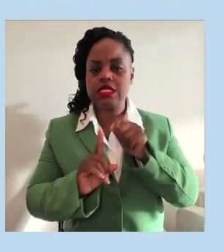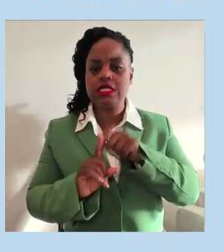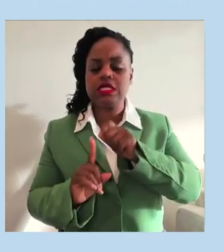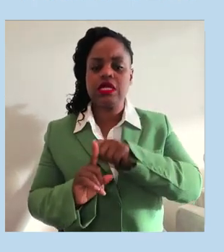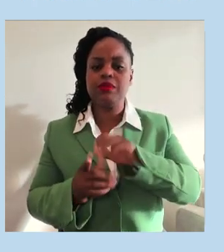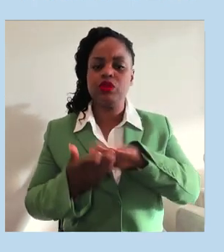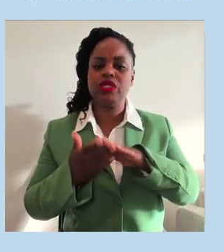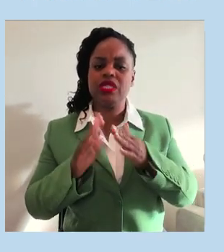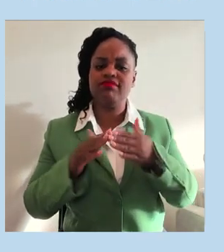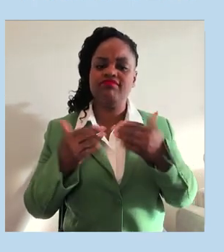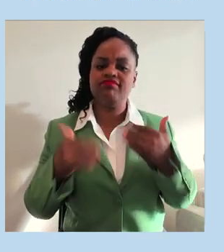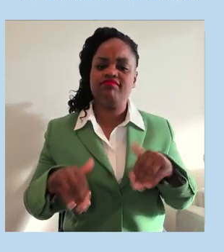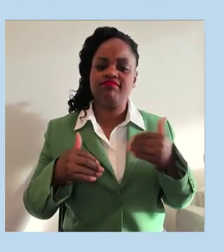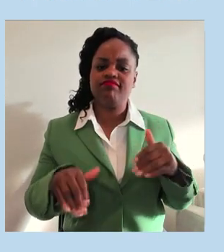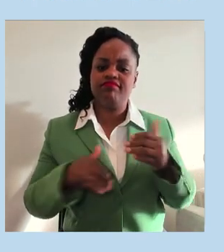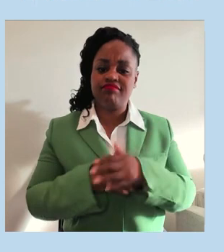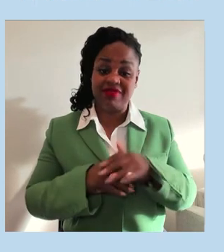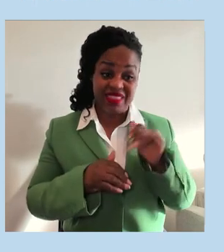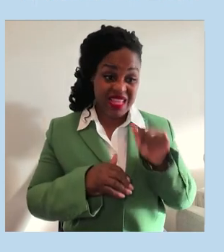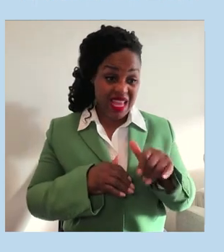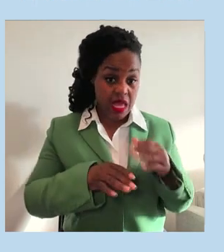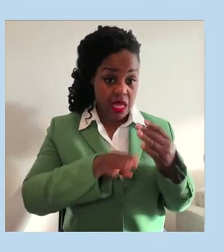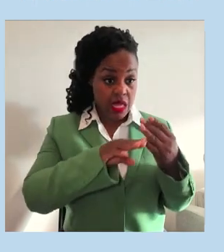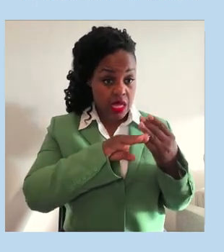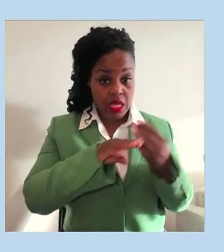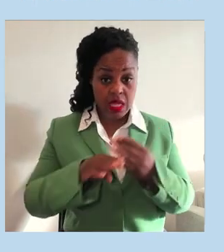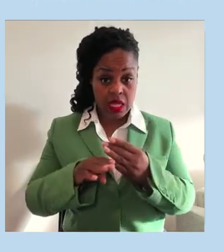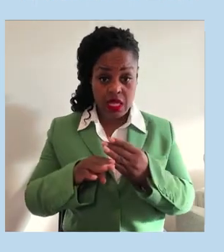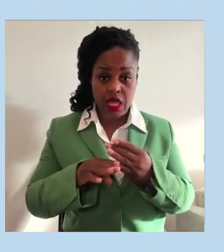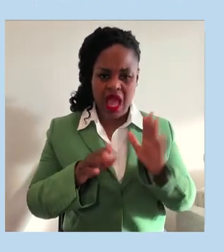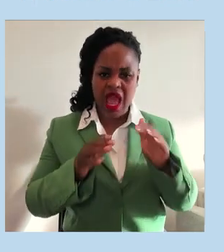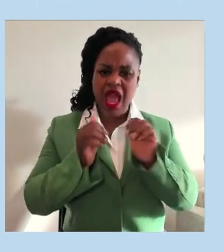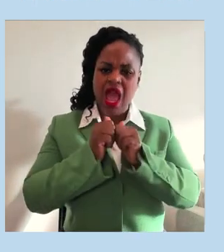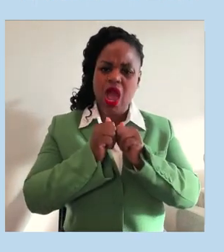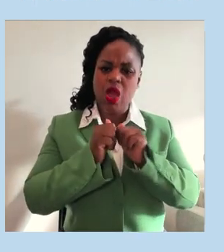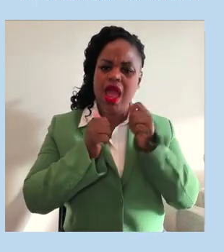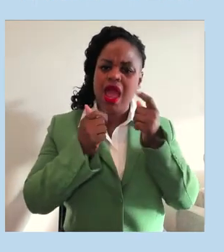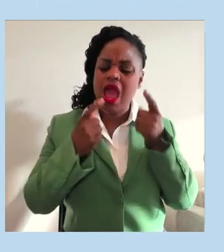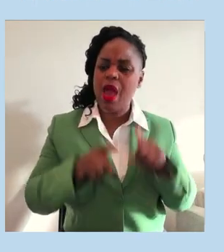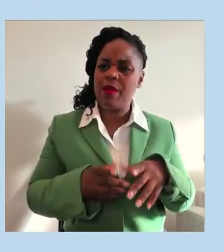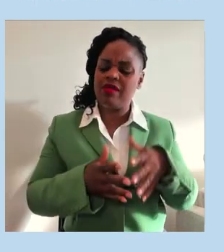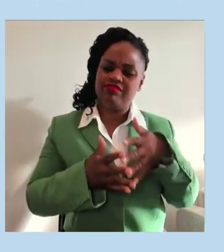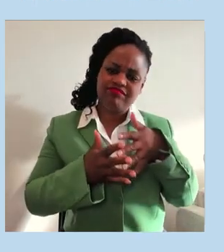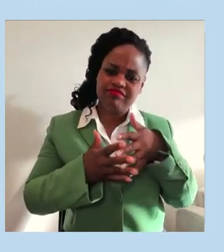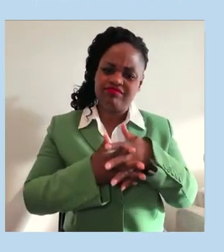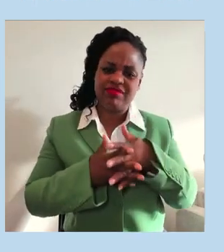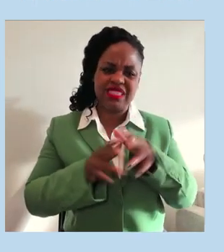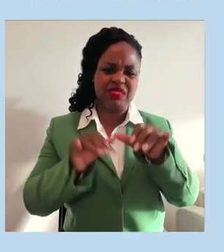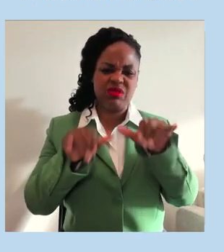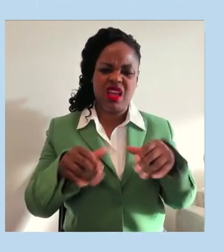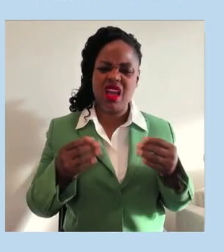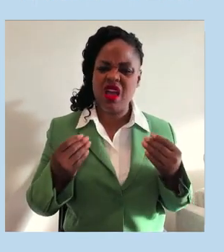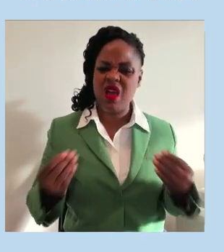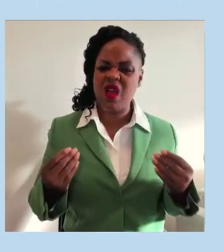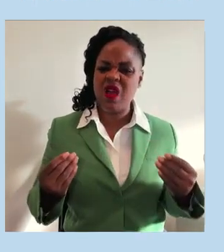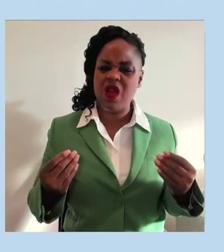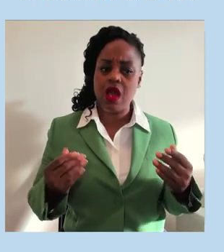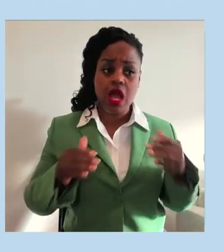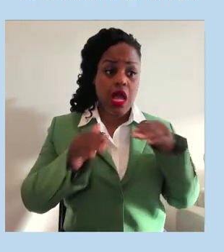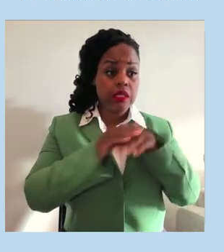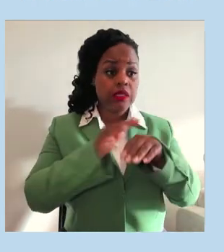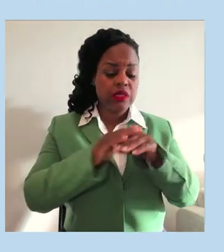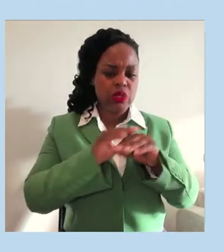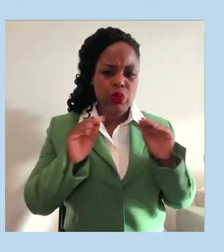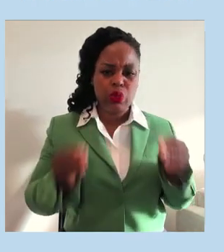systematic. And these barriers include accessibility to resources, and sometimes can become a threat to